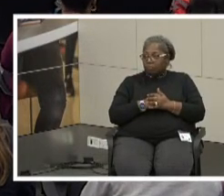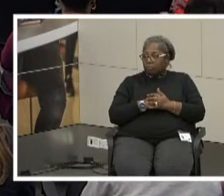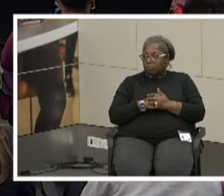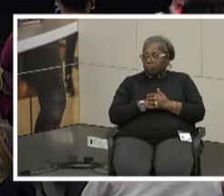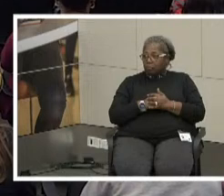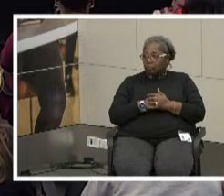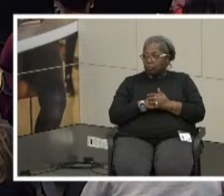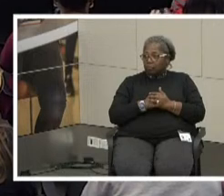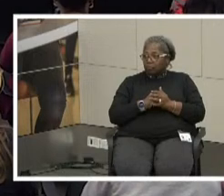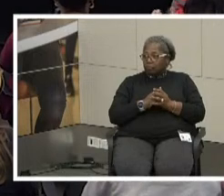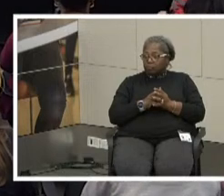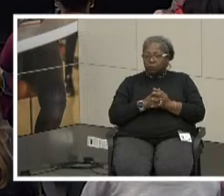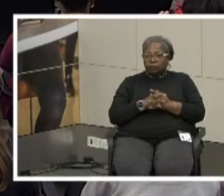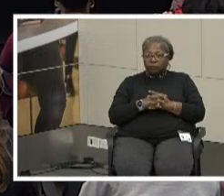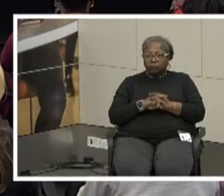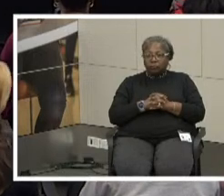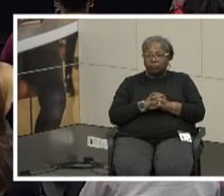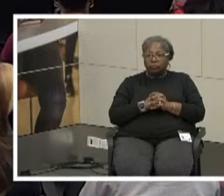us